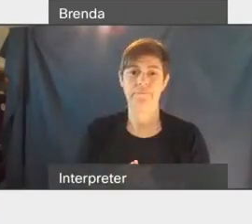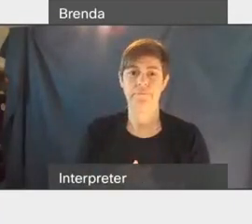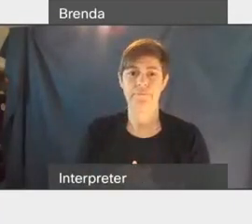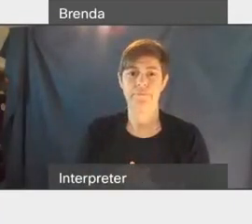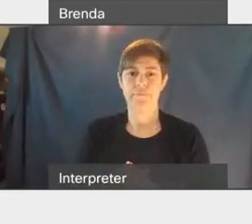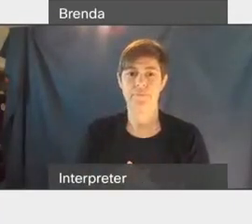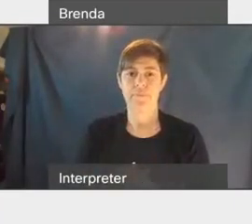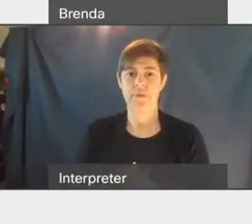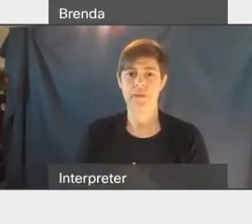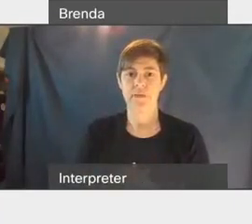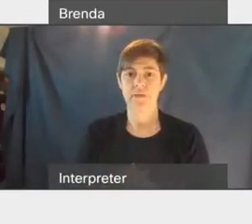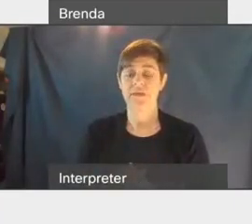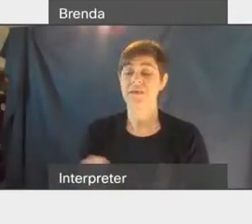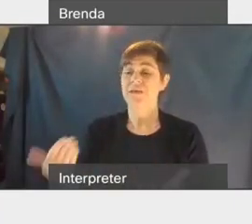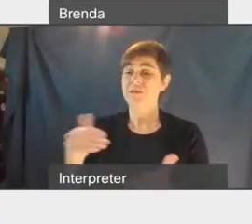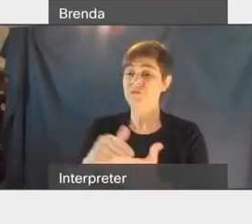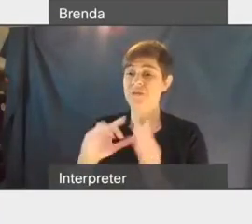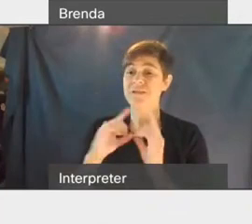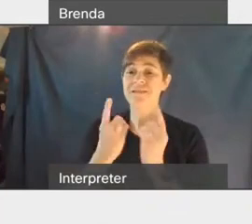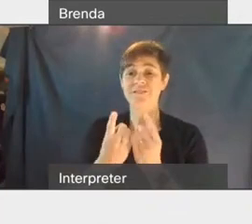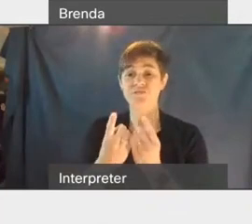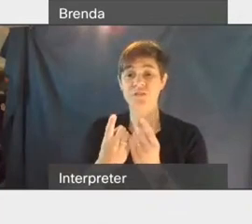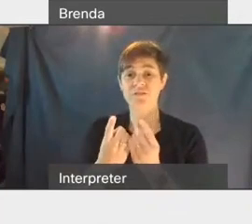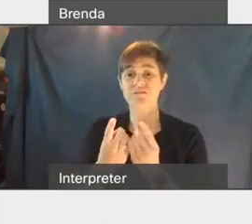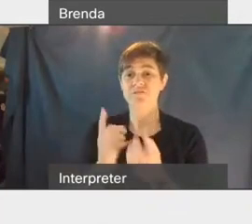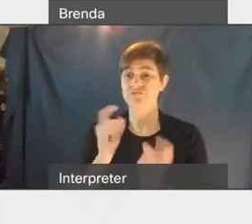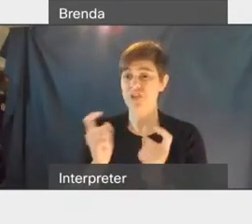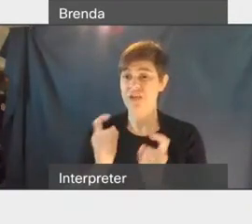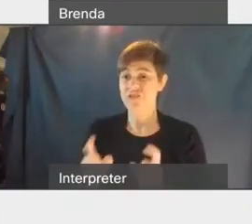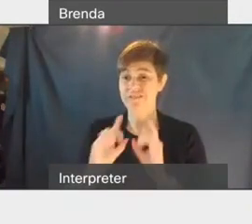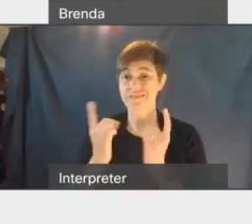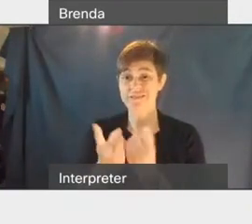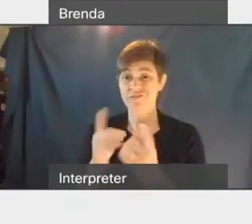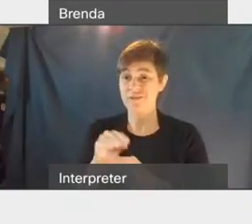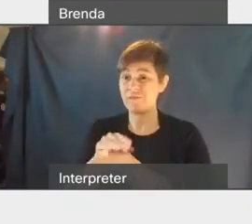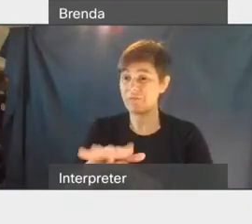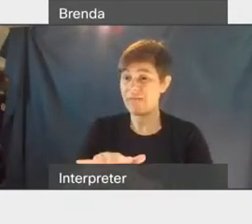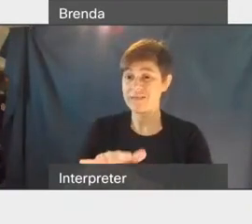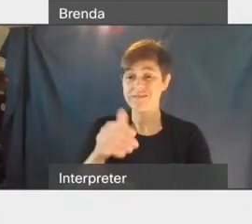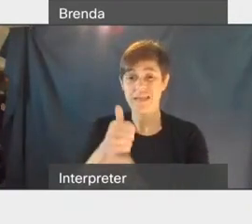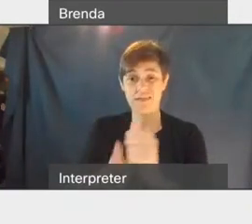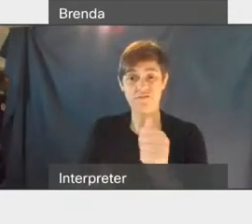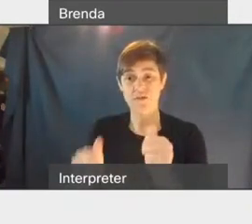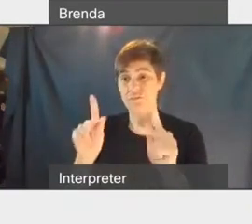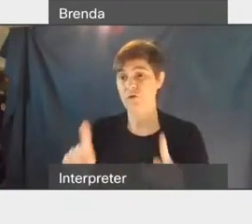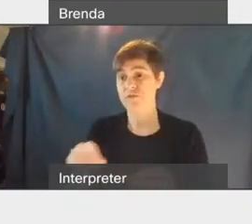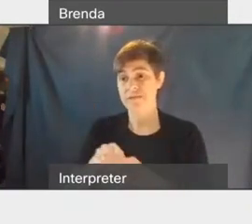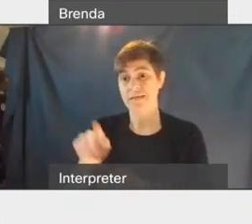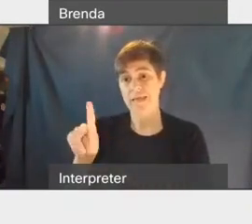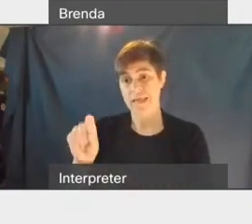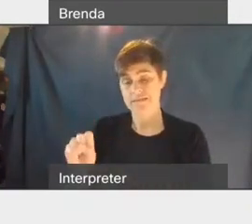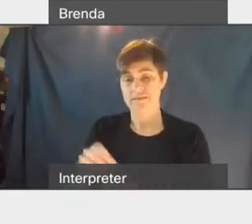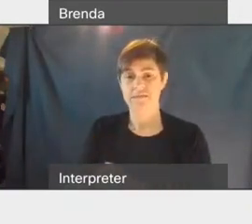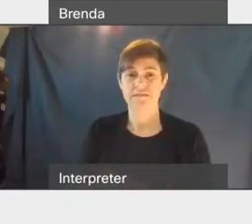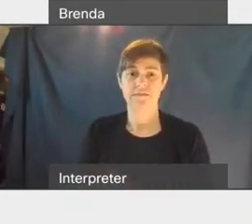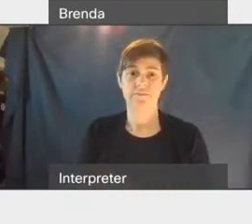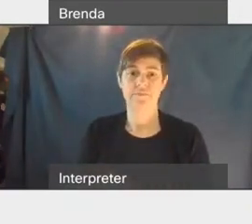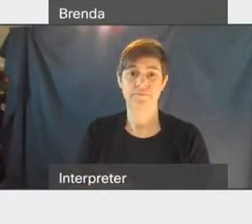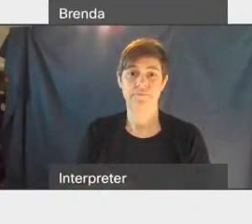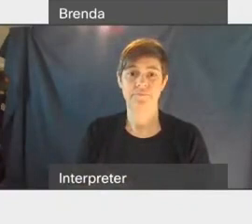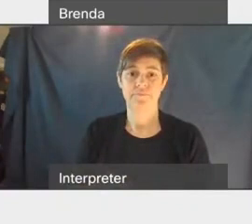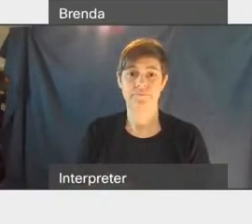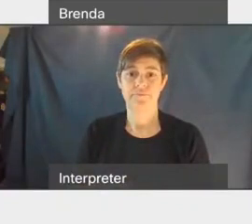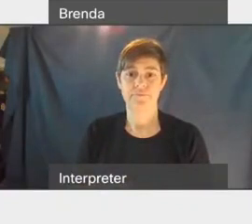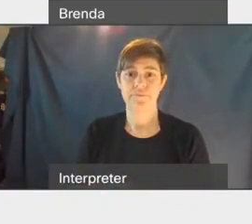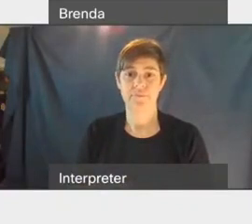Redistricting has an impact on every Kansan. As such, we are here to support a redistricting process that is informed by wide public